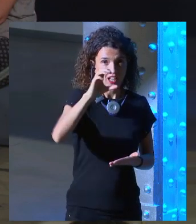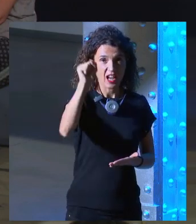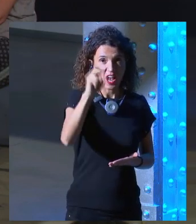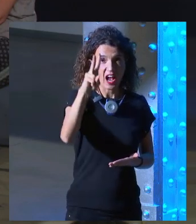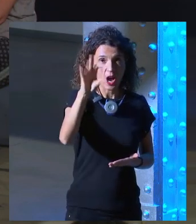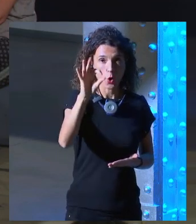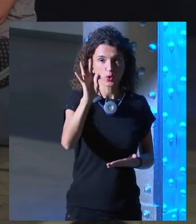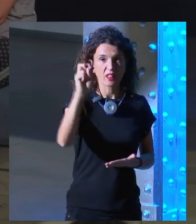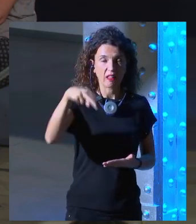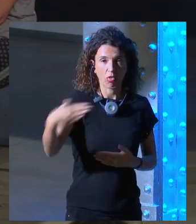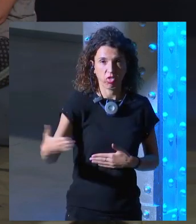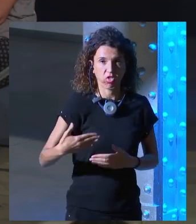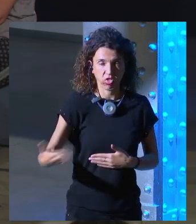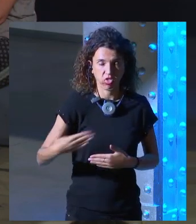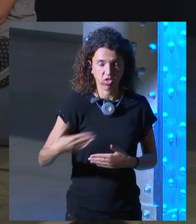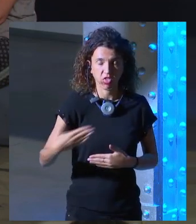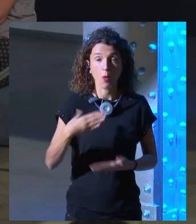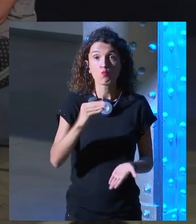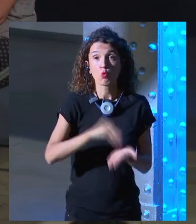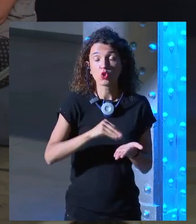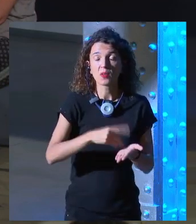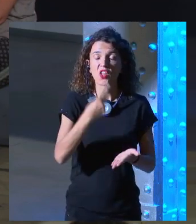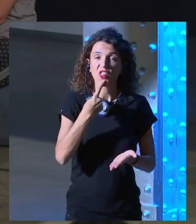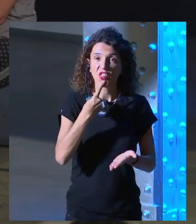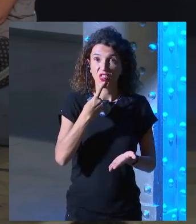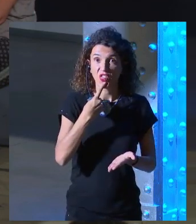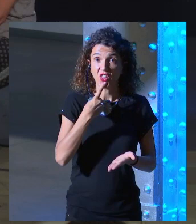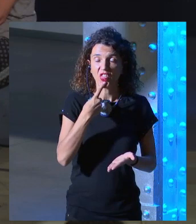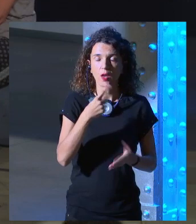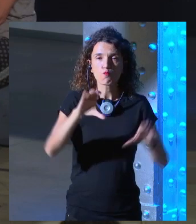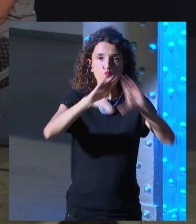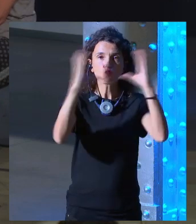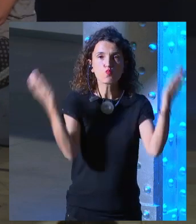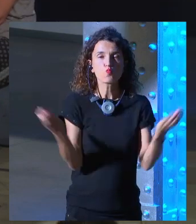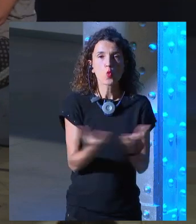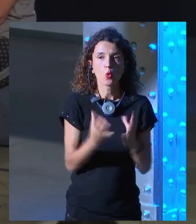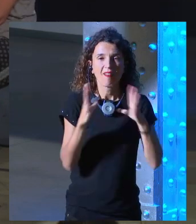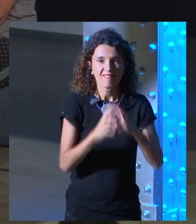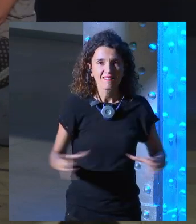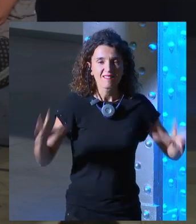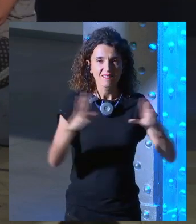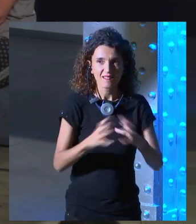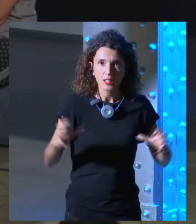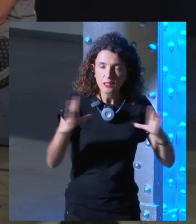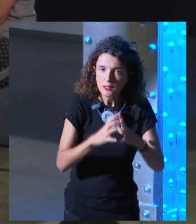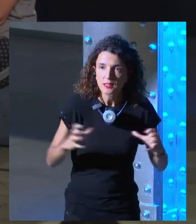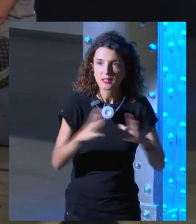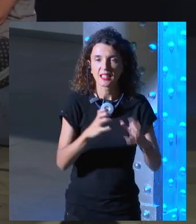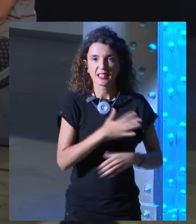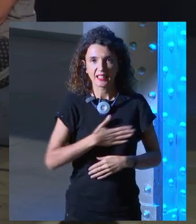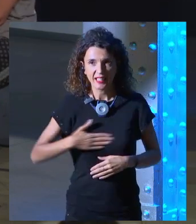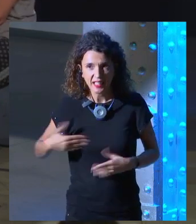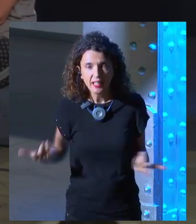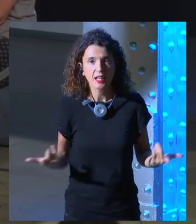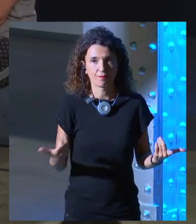either deceiving itself or just desperately wants to hear this thing that he, the enlightened man, has to tell us. What